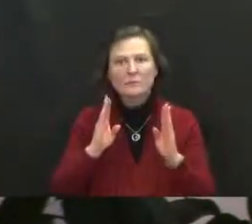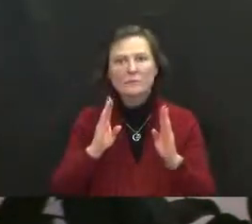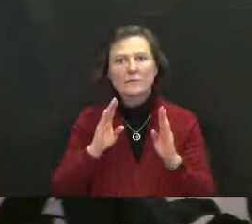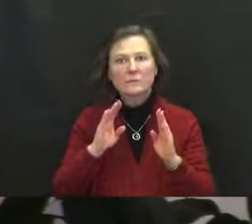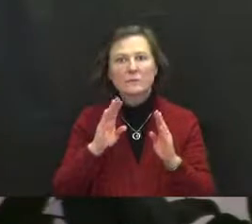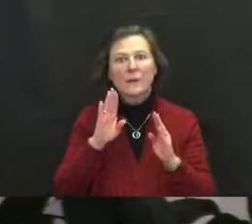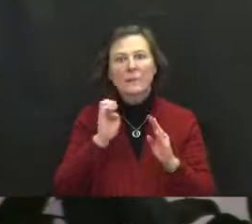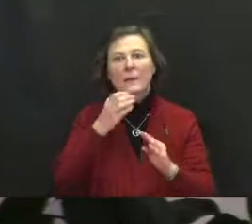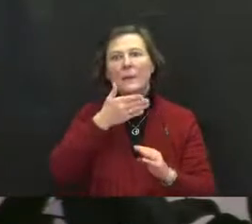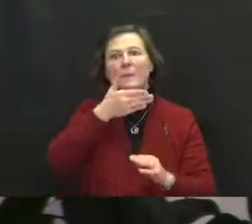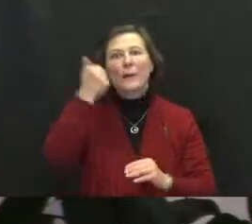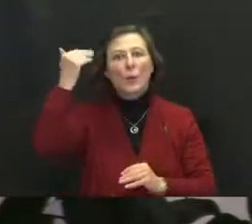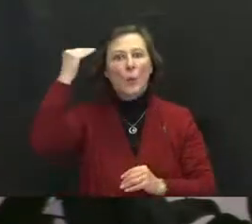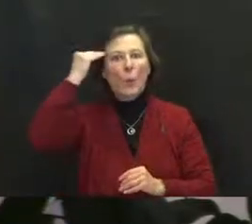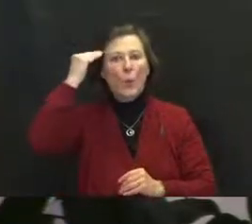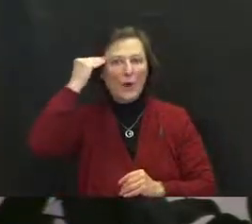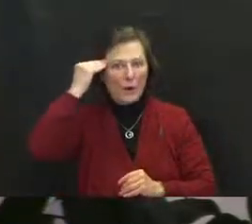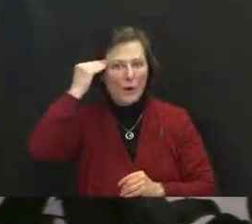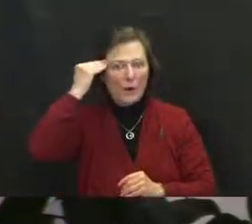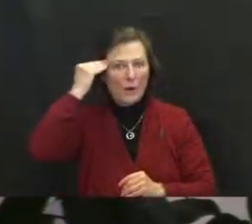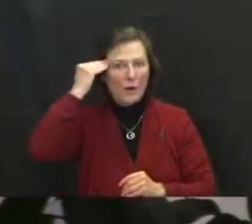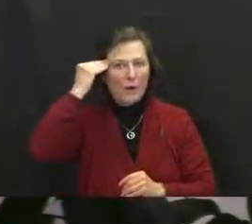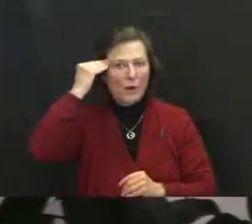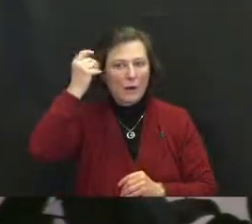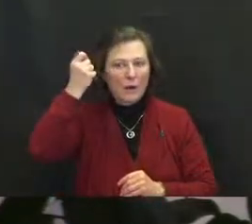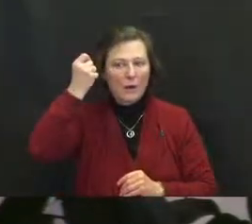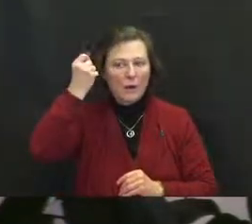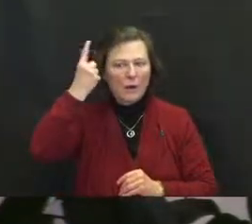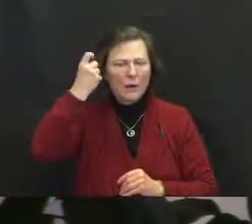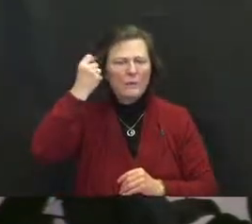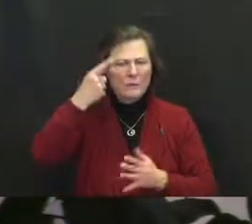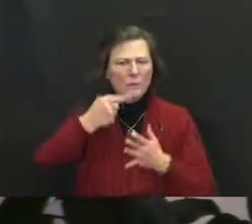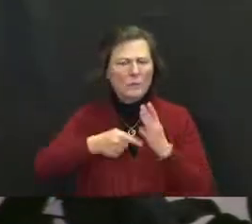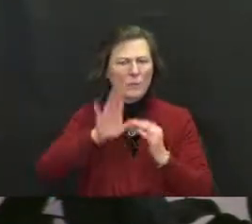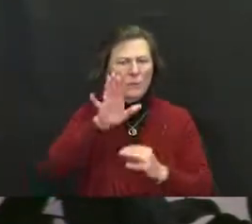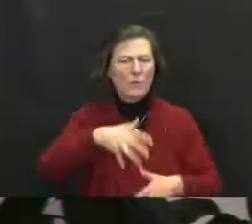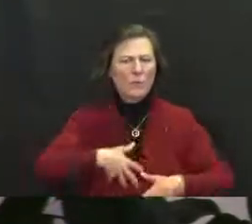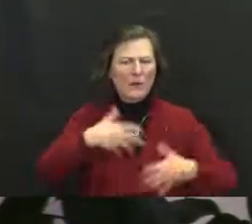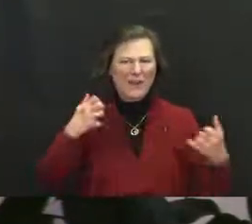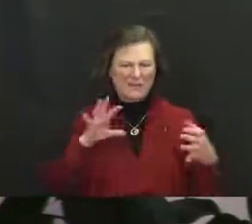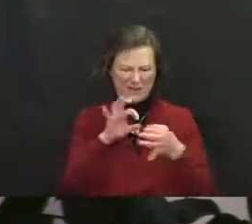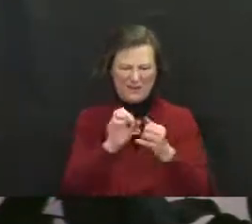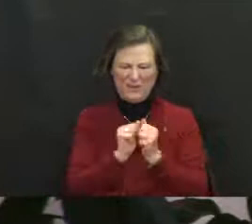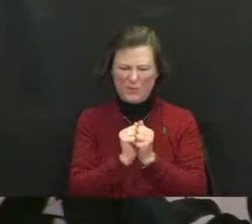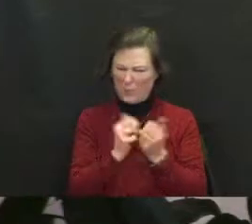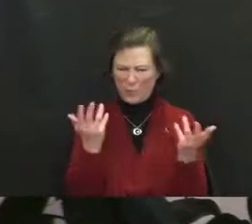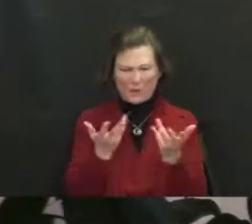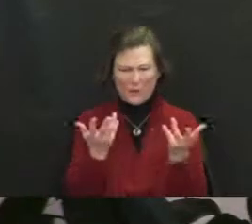better aware, to understand what your anger is all about.